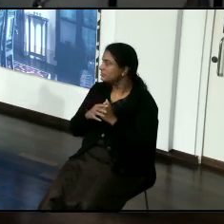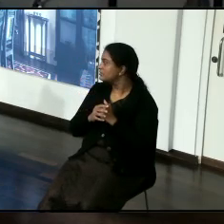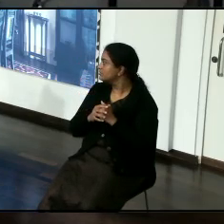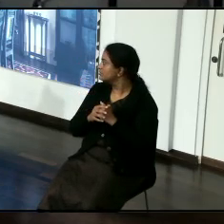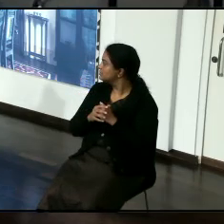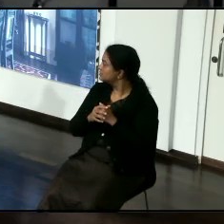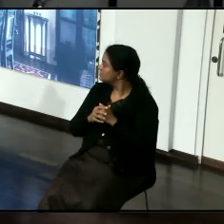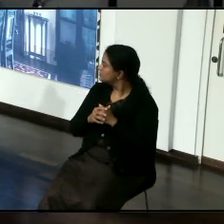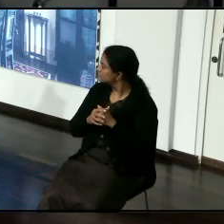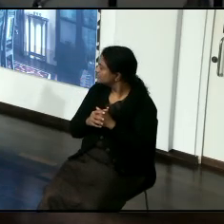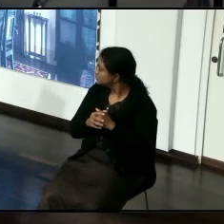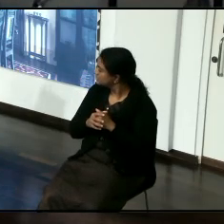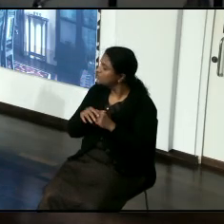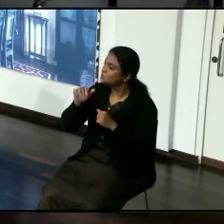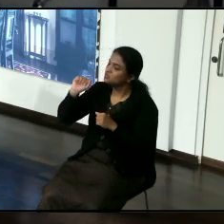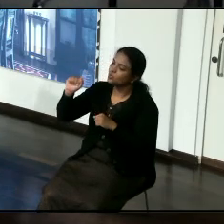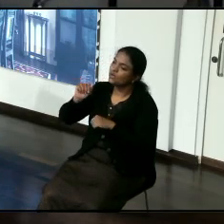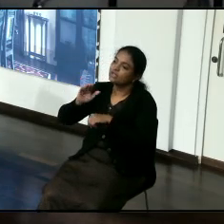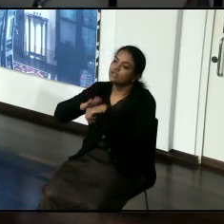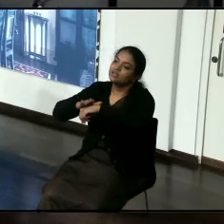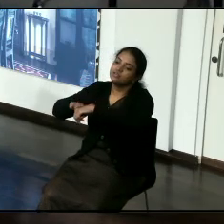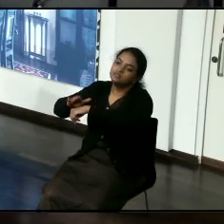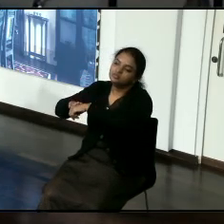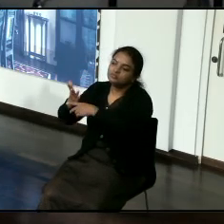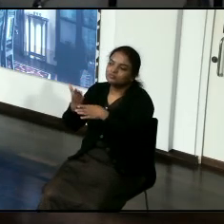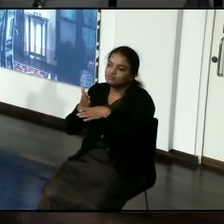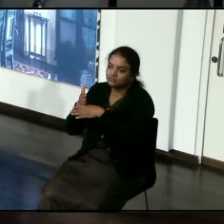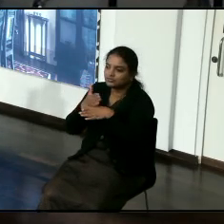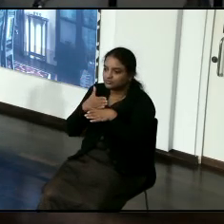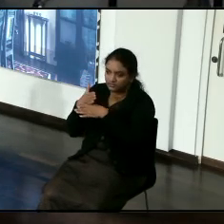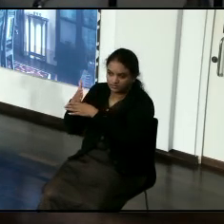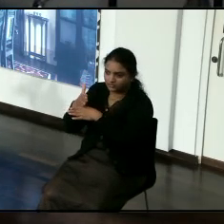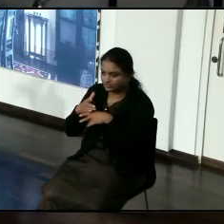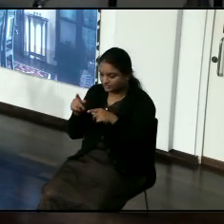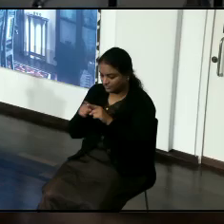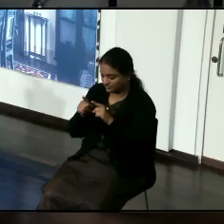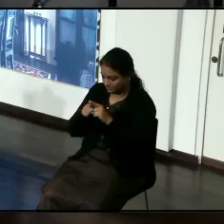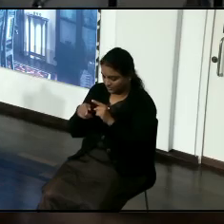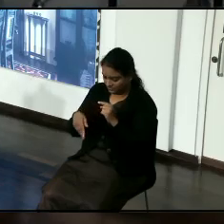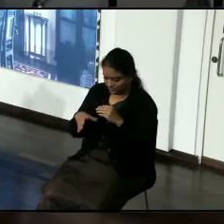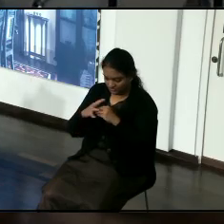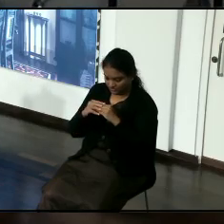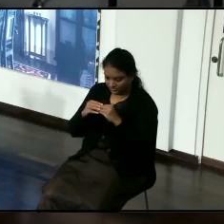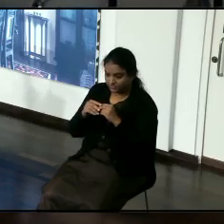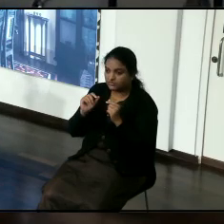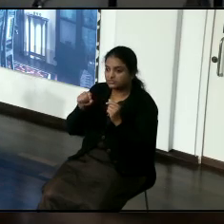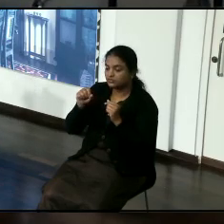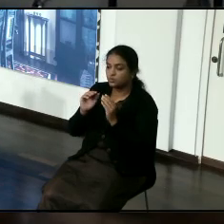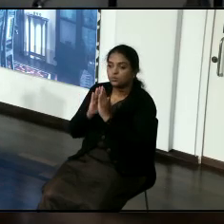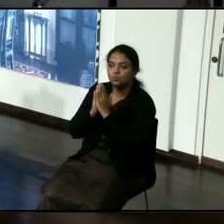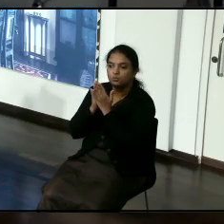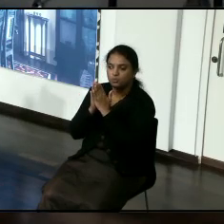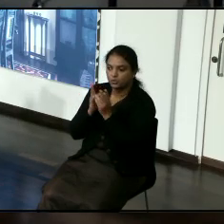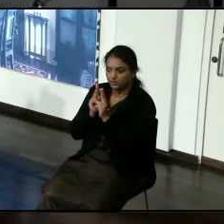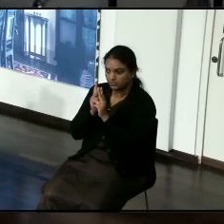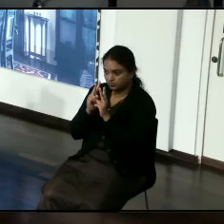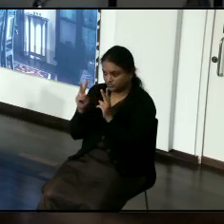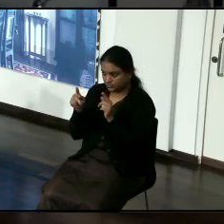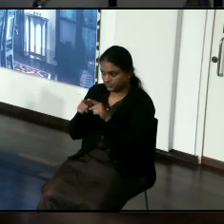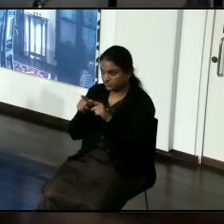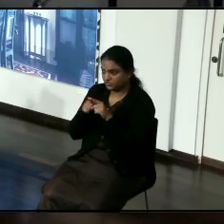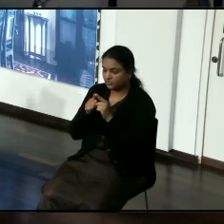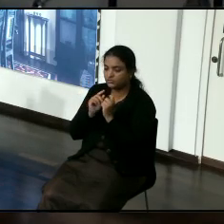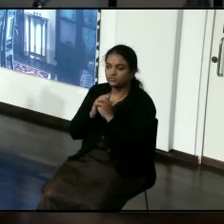there we go. And also your own experience, if you can share. You made Bangalore your home now. Speaking of books, the books photo was lovely.